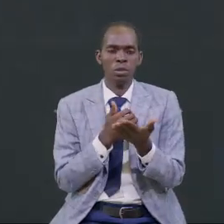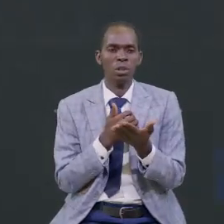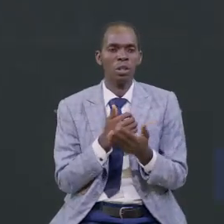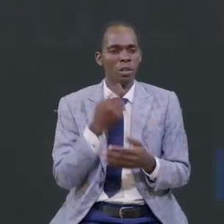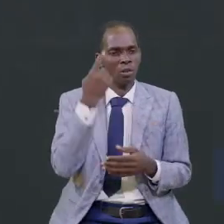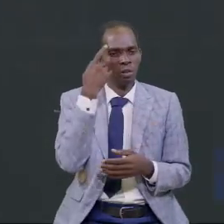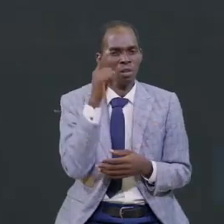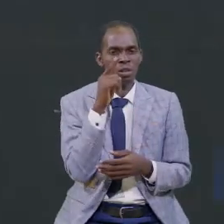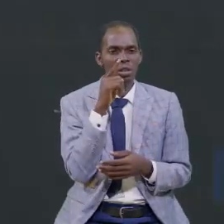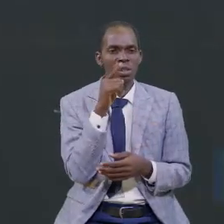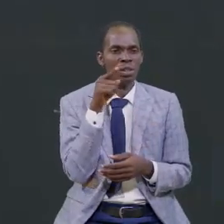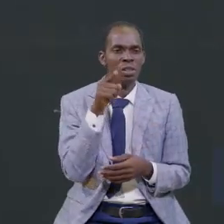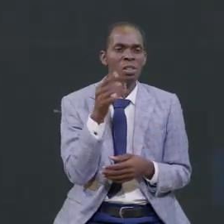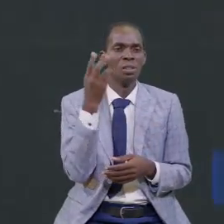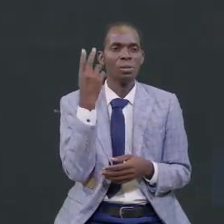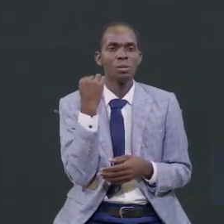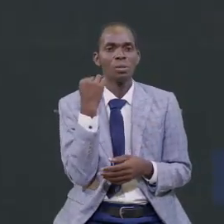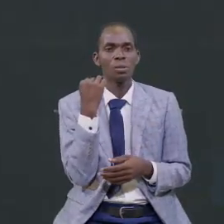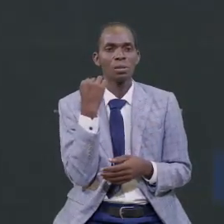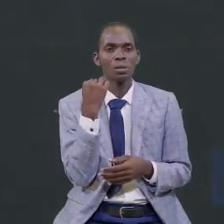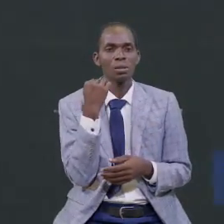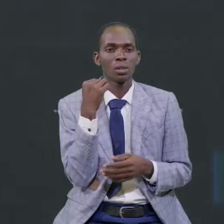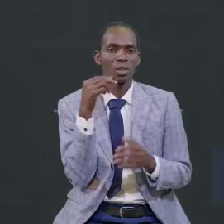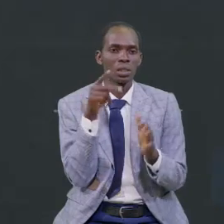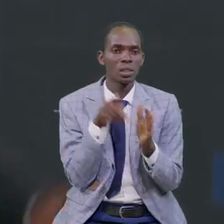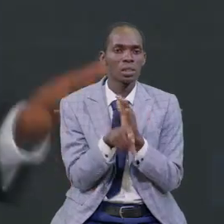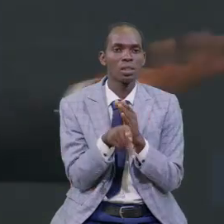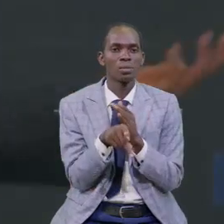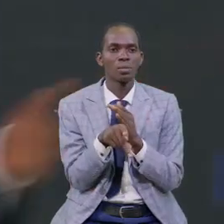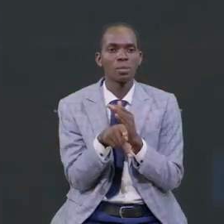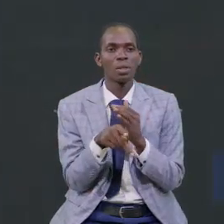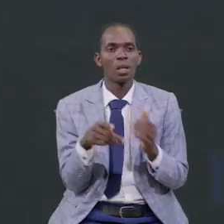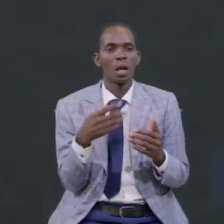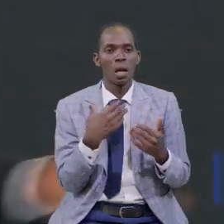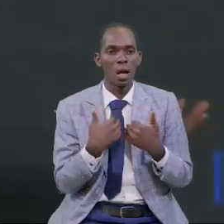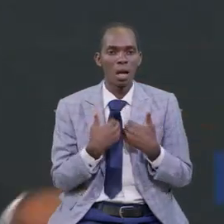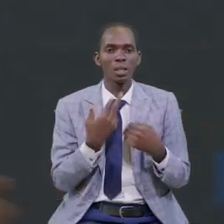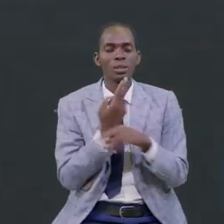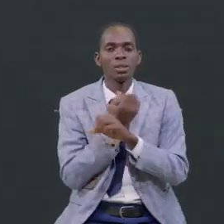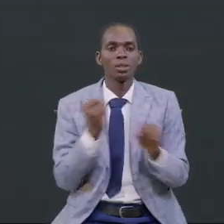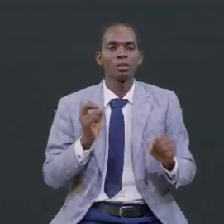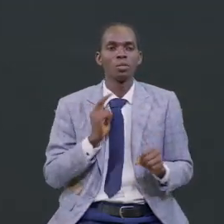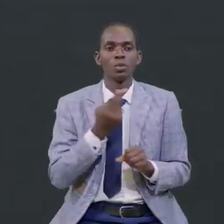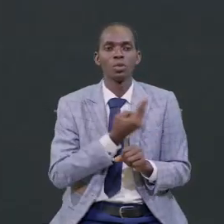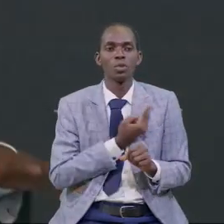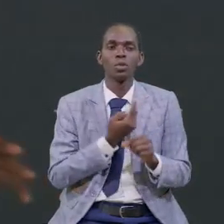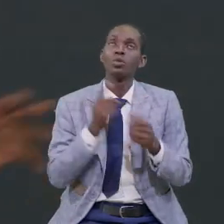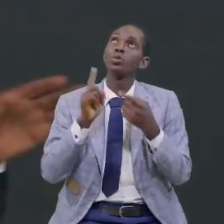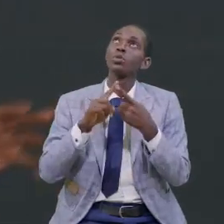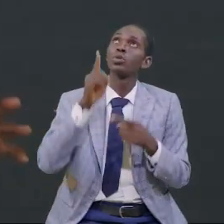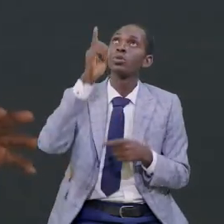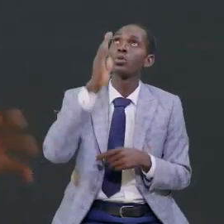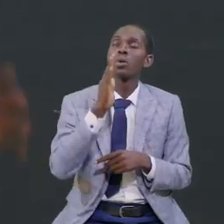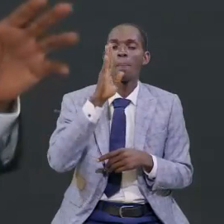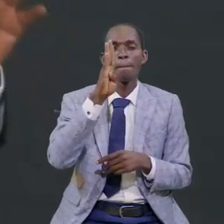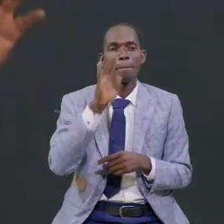slain and hast redeemed us unto God by thy blood